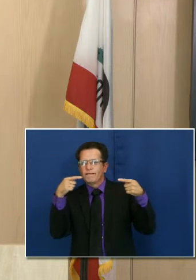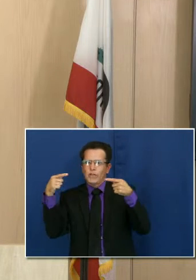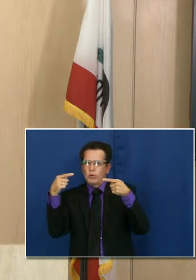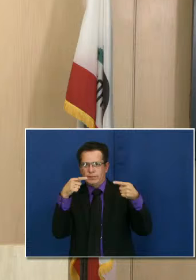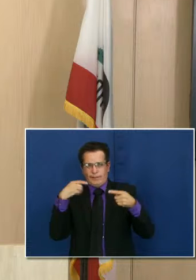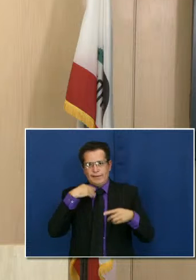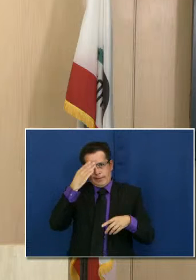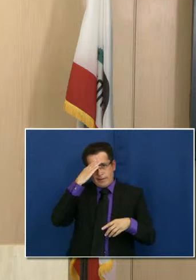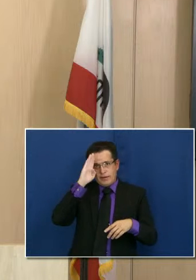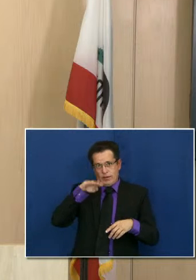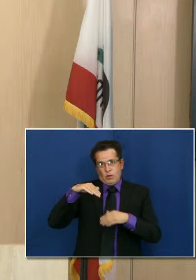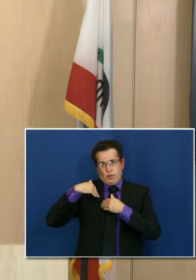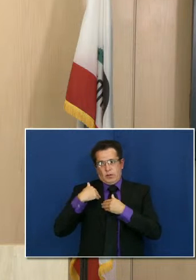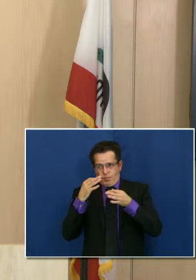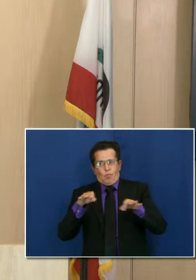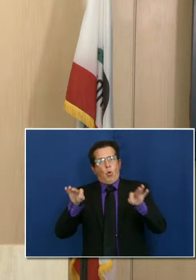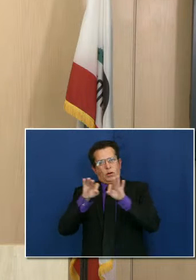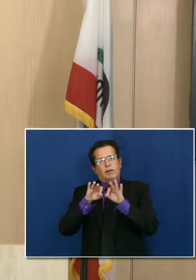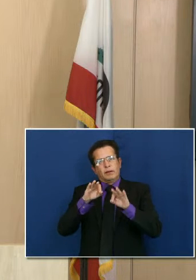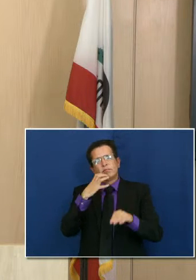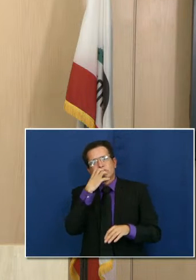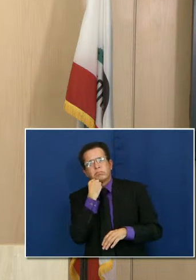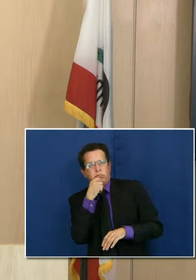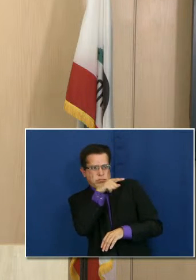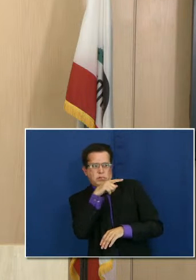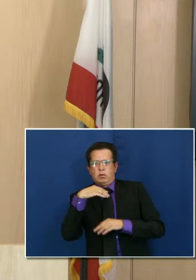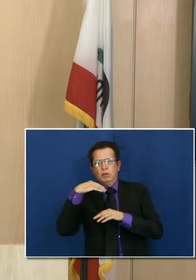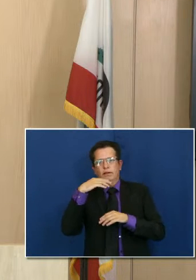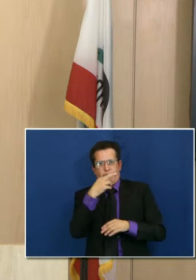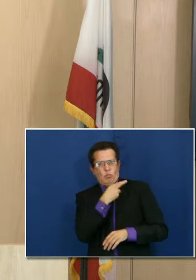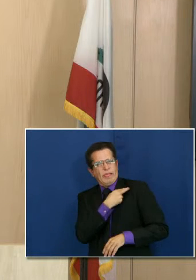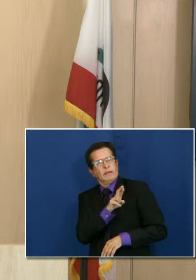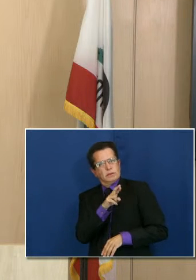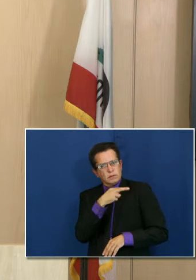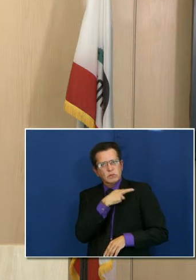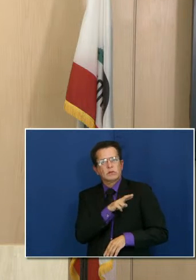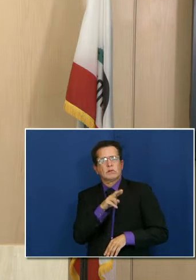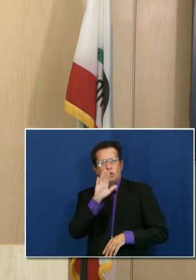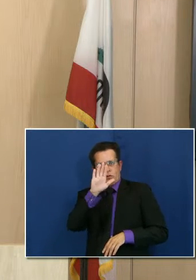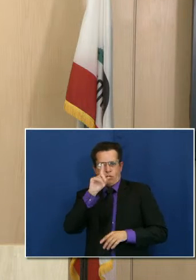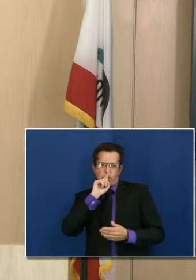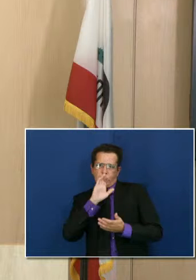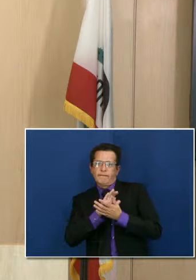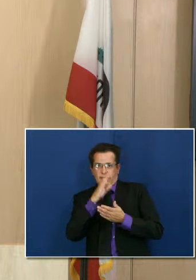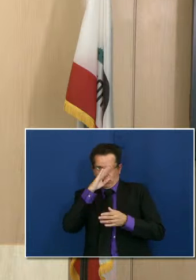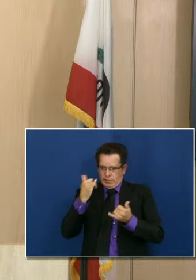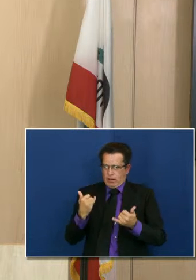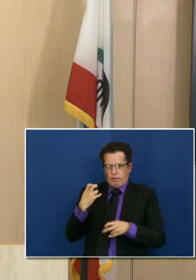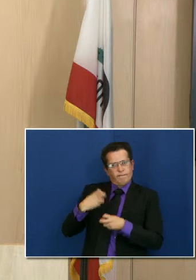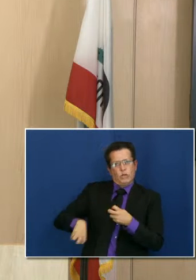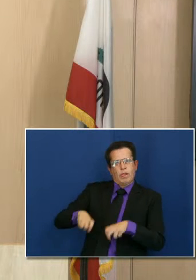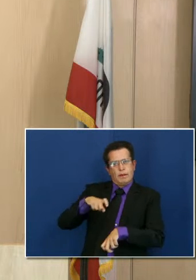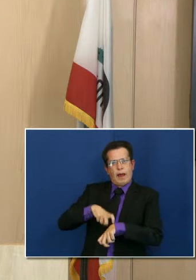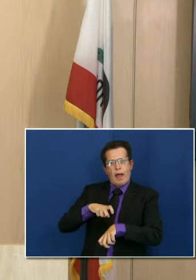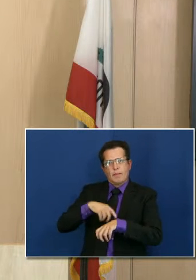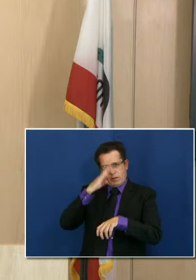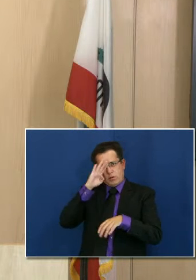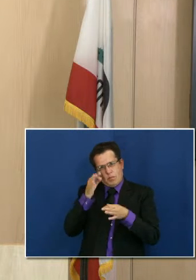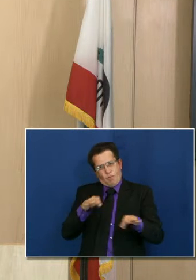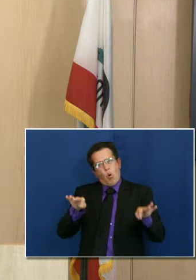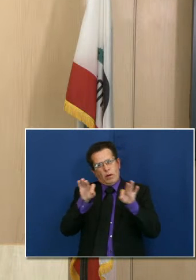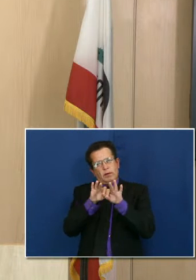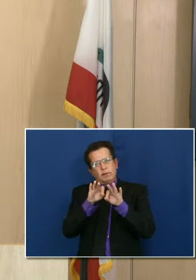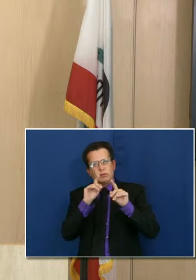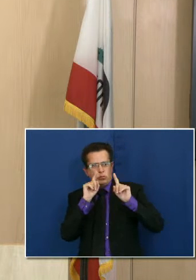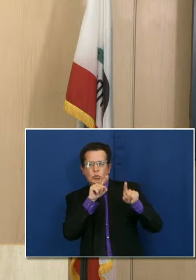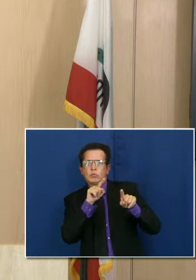recognize the important role that religion plays, the important role that faith plays in our communities, particularly in times of great difficulty, which is why